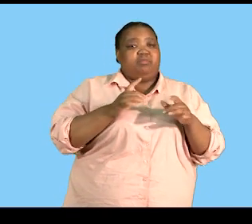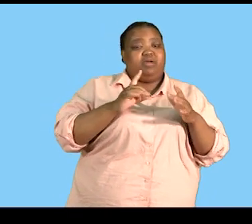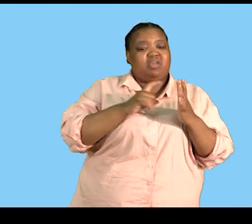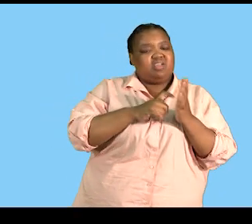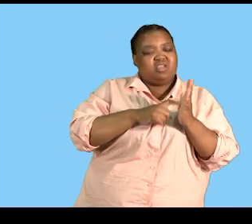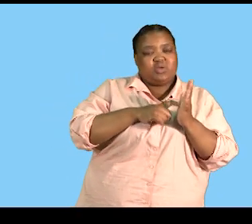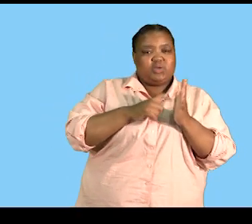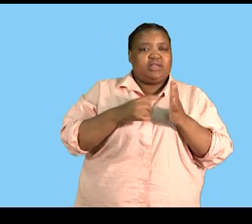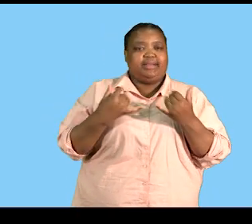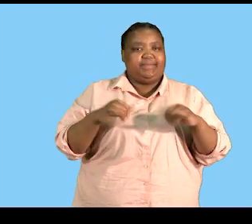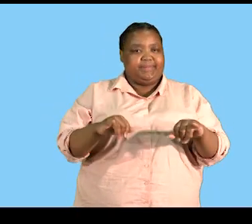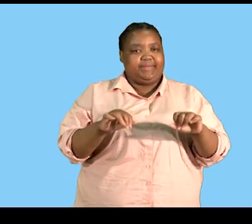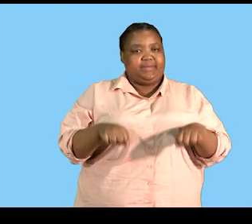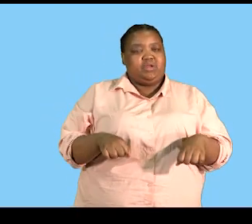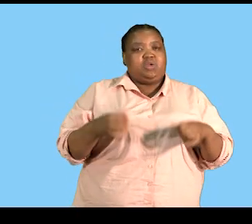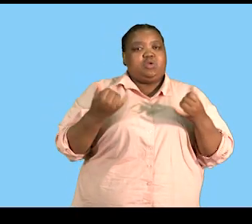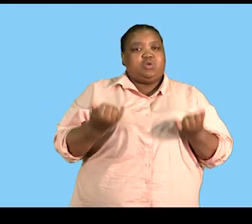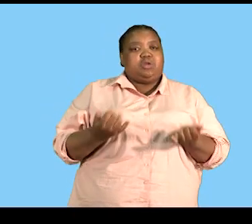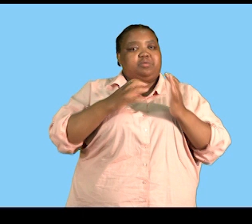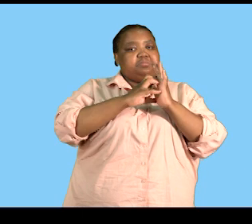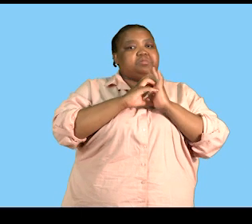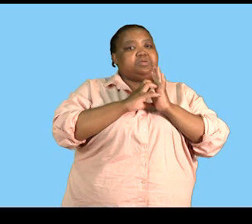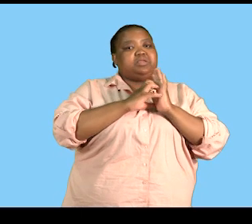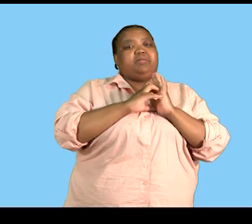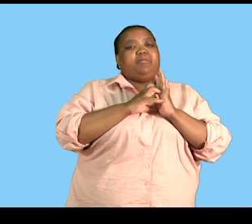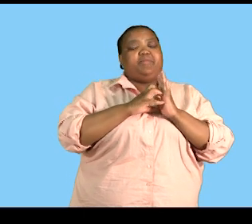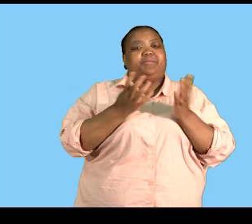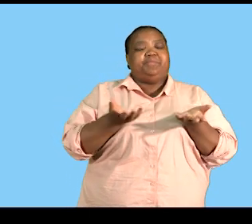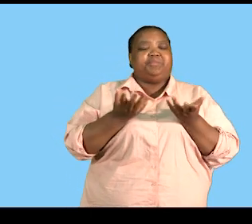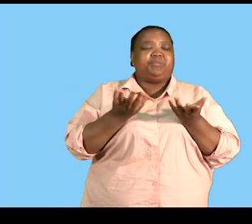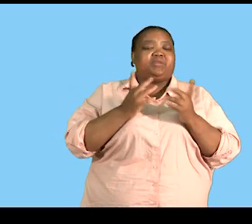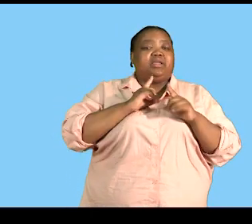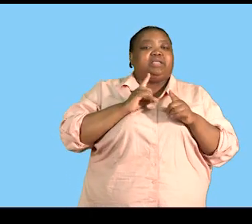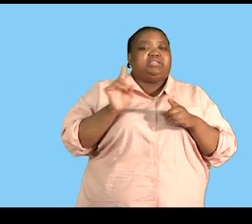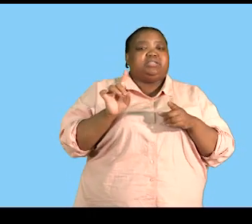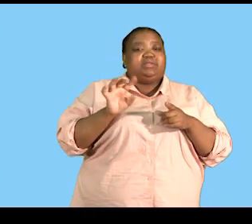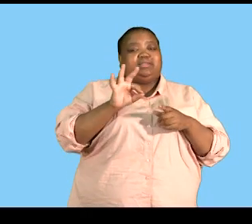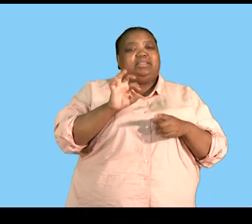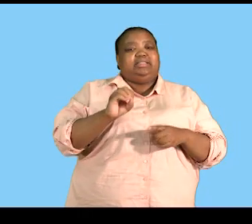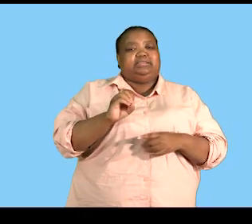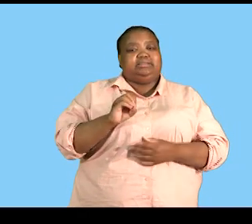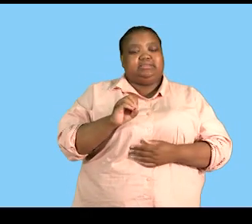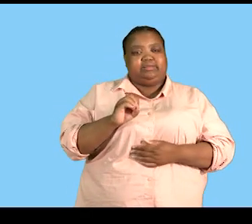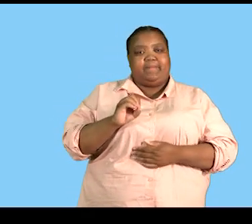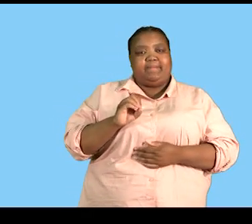Say for instance, because we didn't calculate it now, say for instance it was